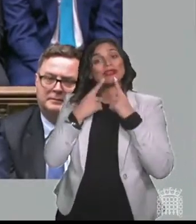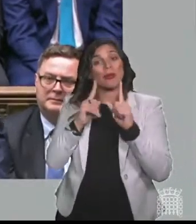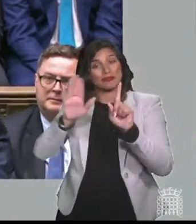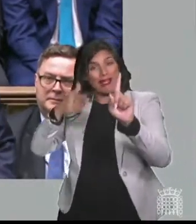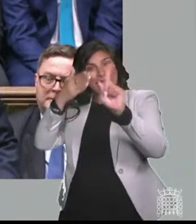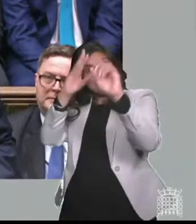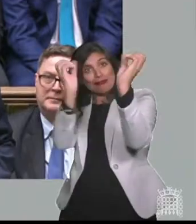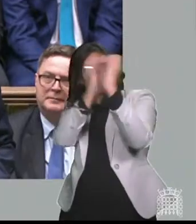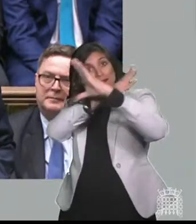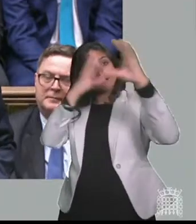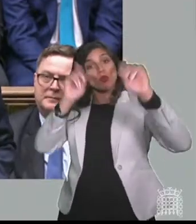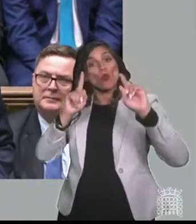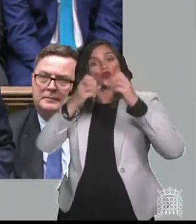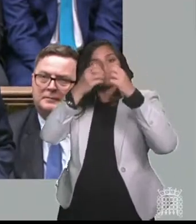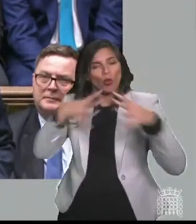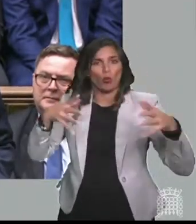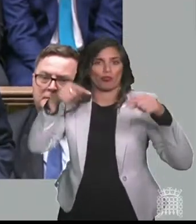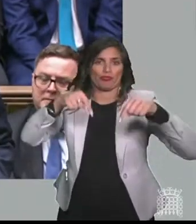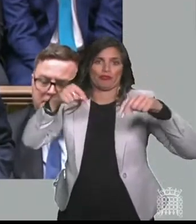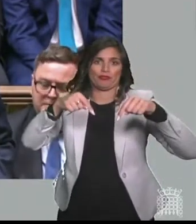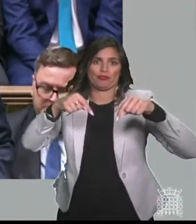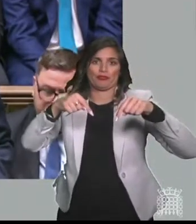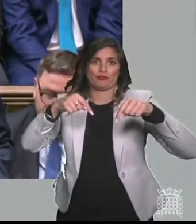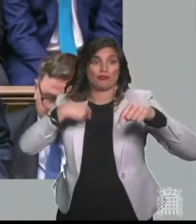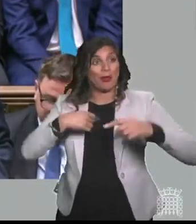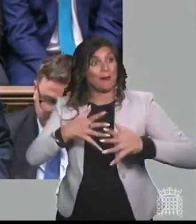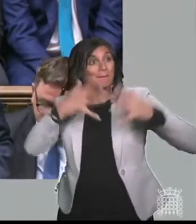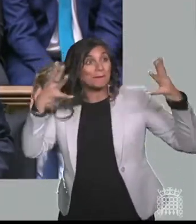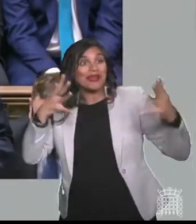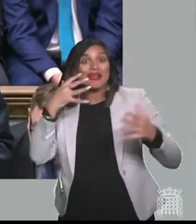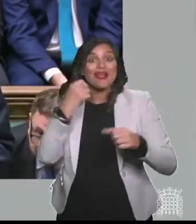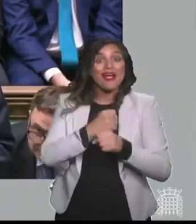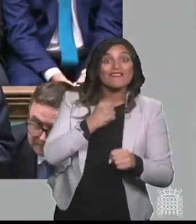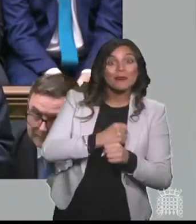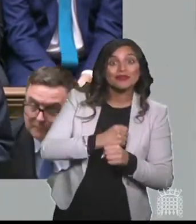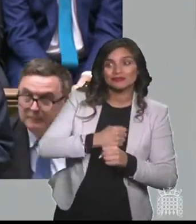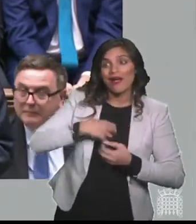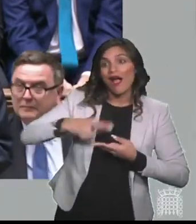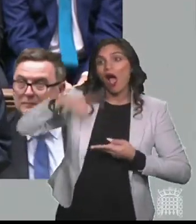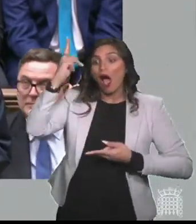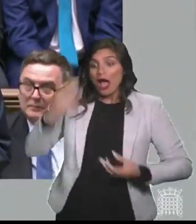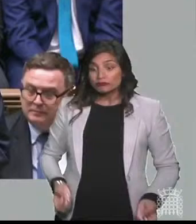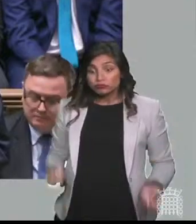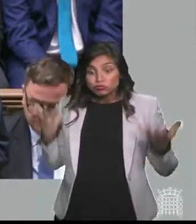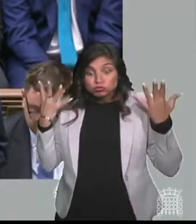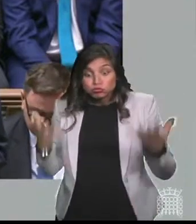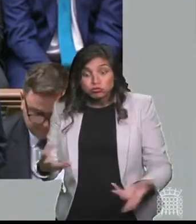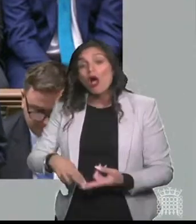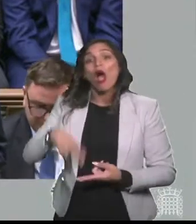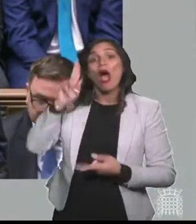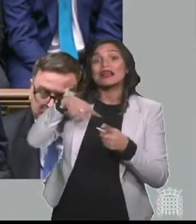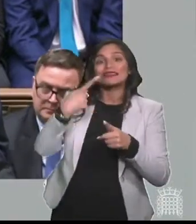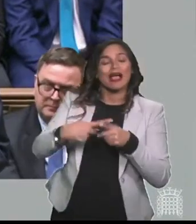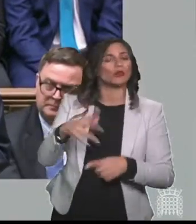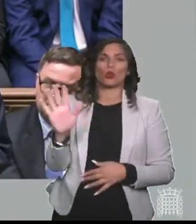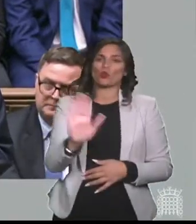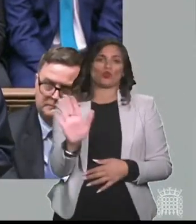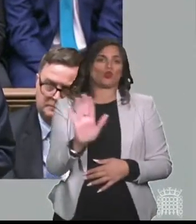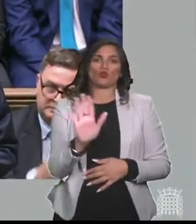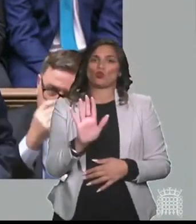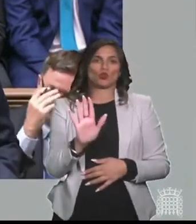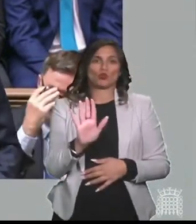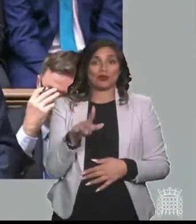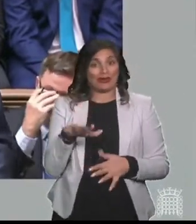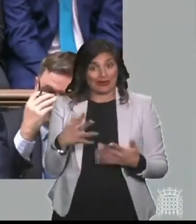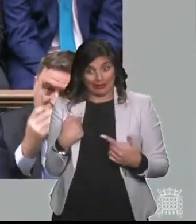not big government, high spending and high tax, because we know that leads to less growth, not